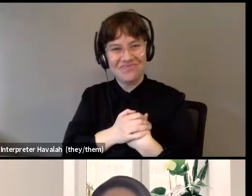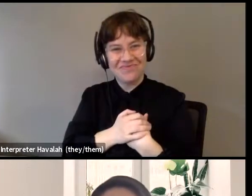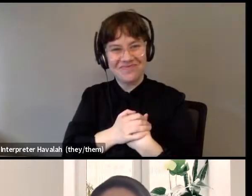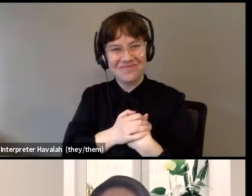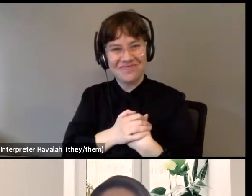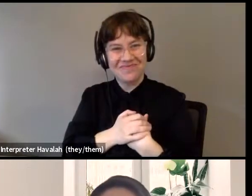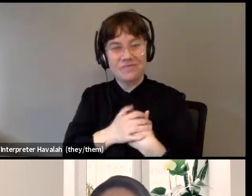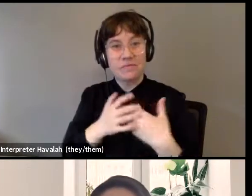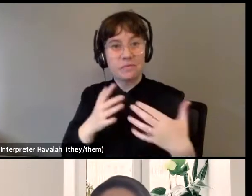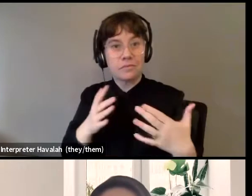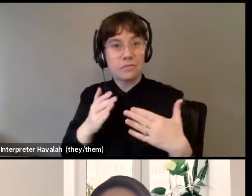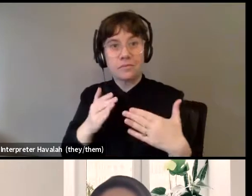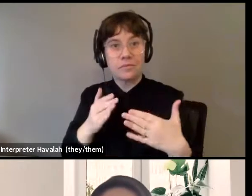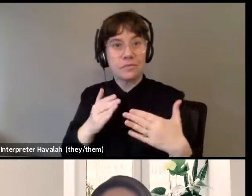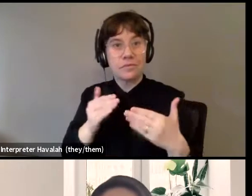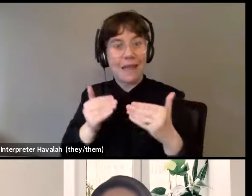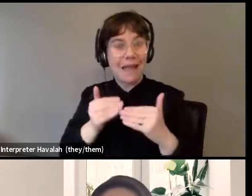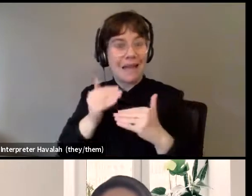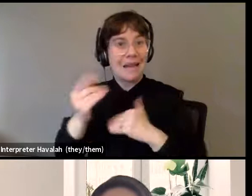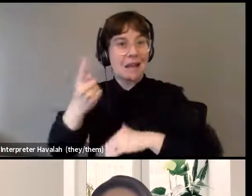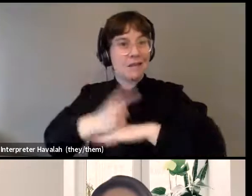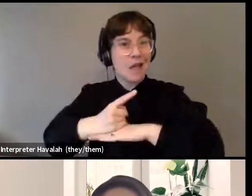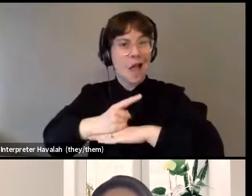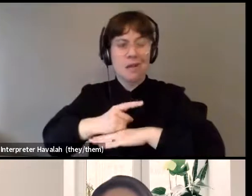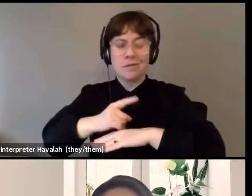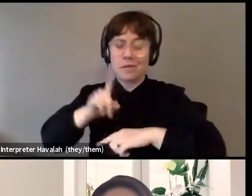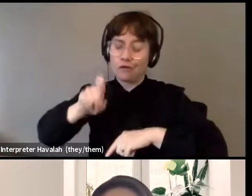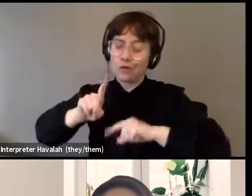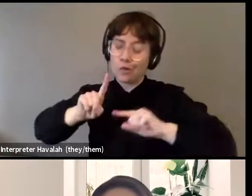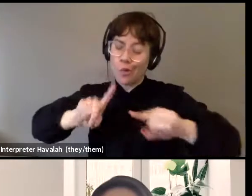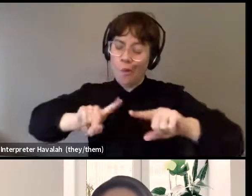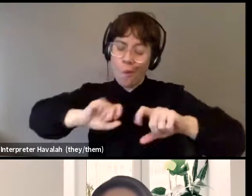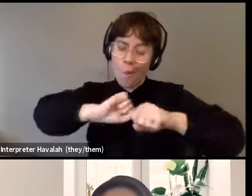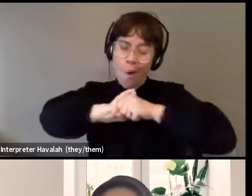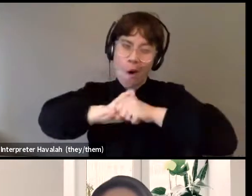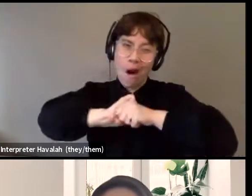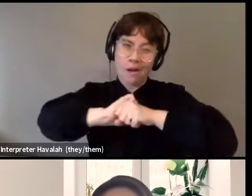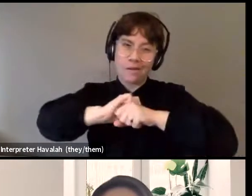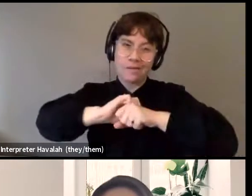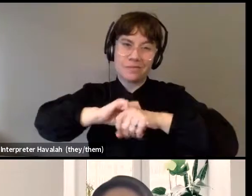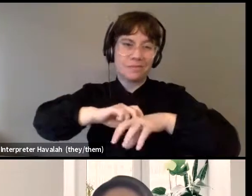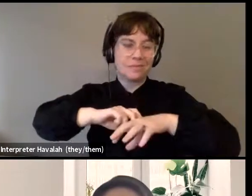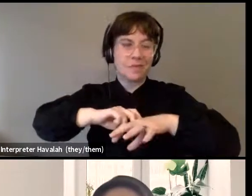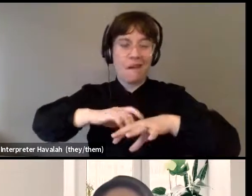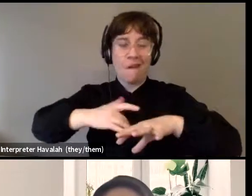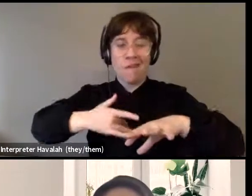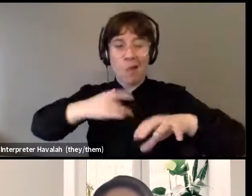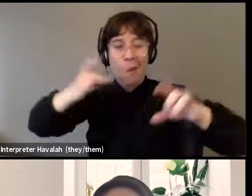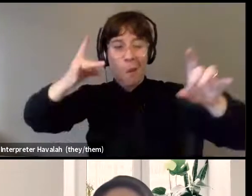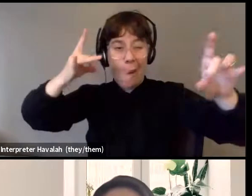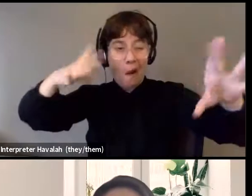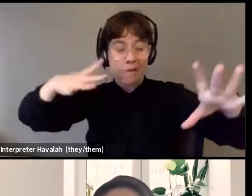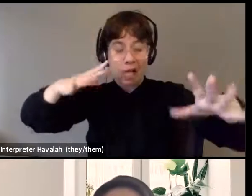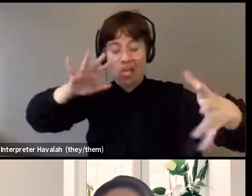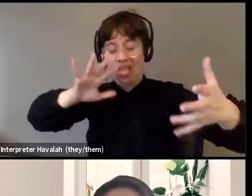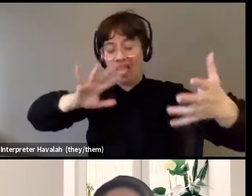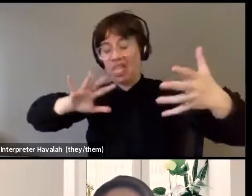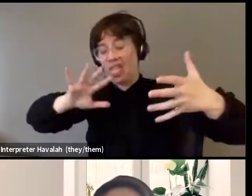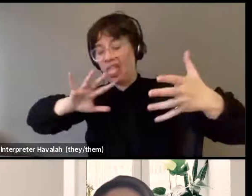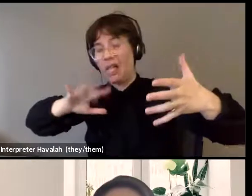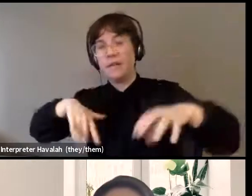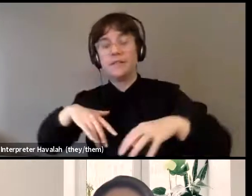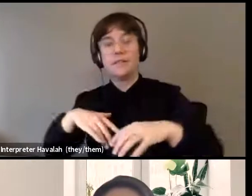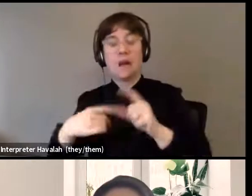And so the next morning I had to go to work. We all had to go to work and we were all hungover and feeling like crap. And I remember running into